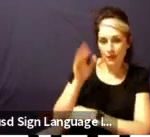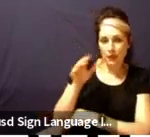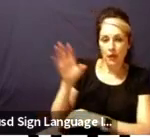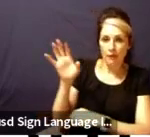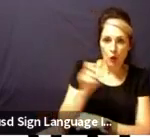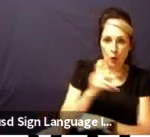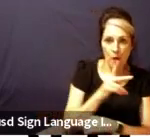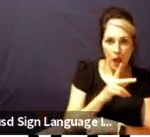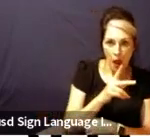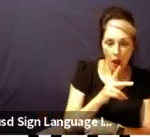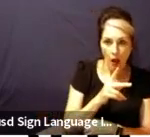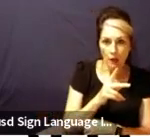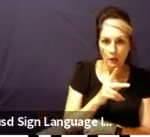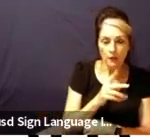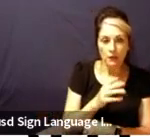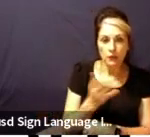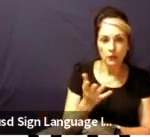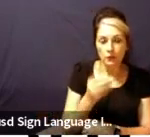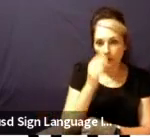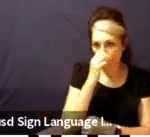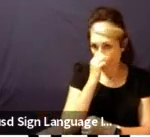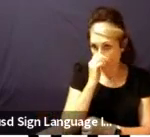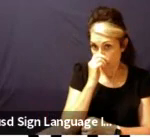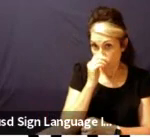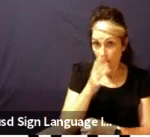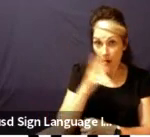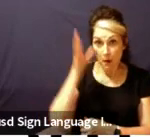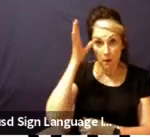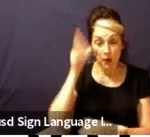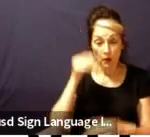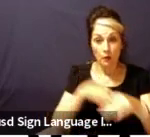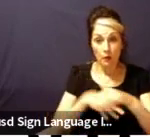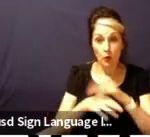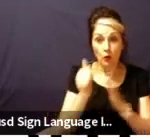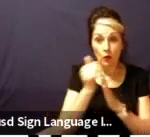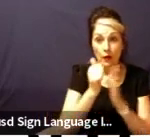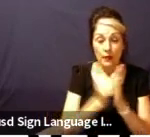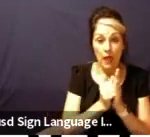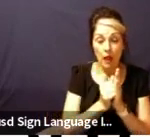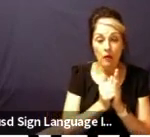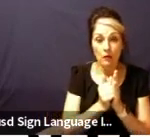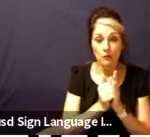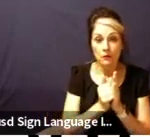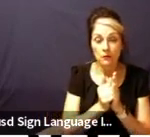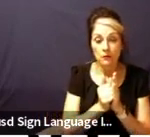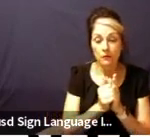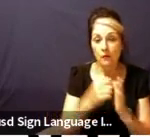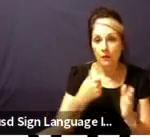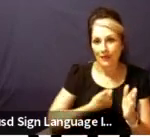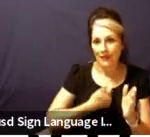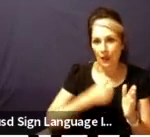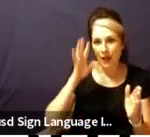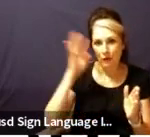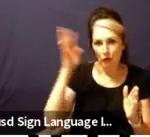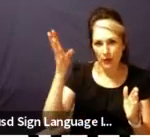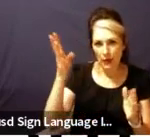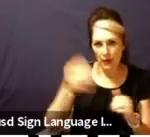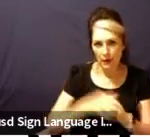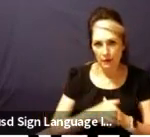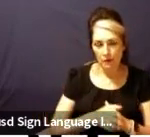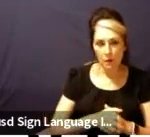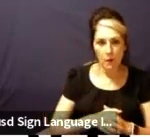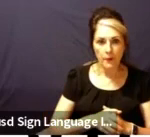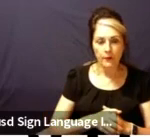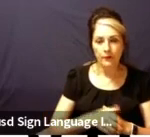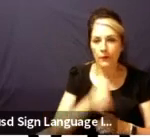back into the parent portal account that I have created.